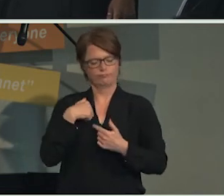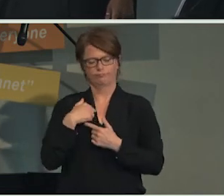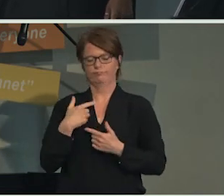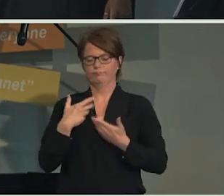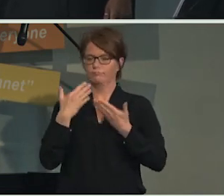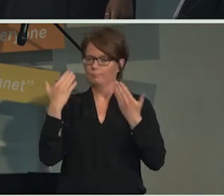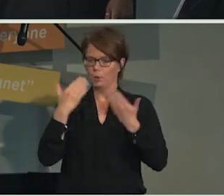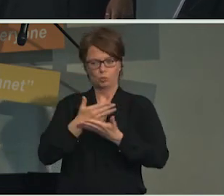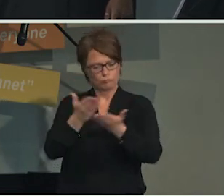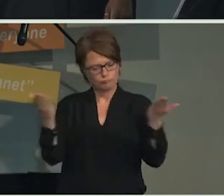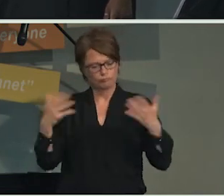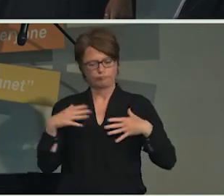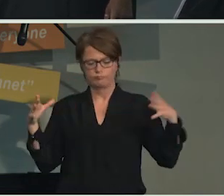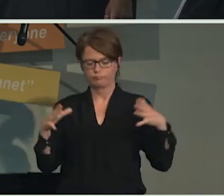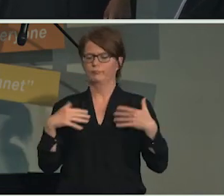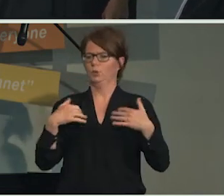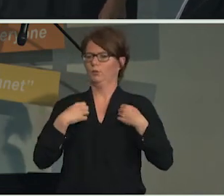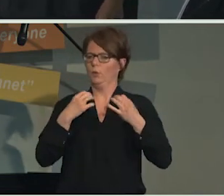Birthday, Intersectionality.